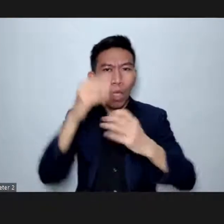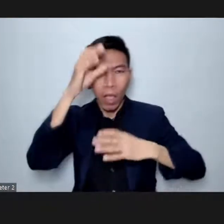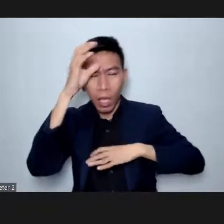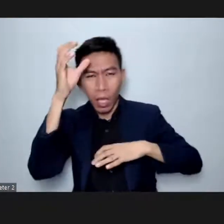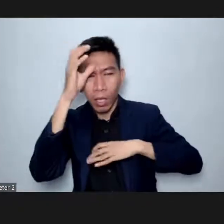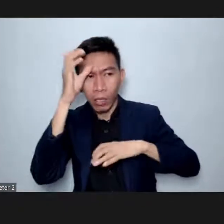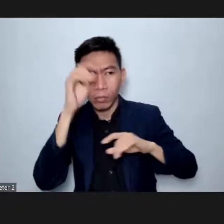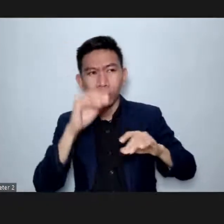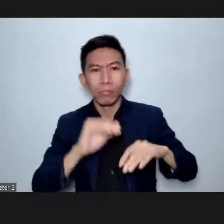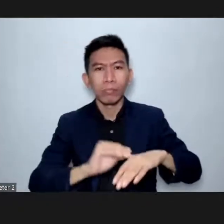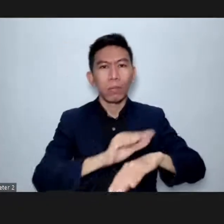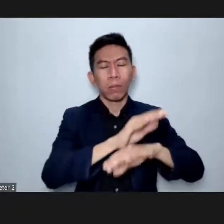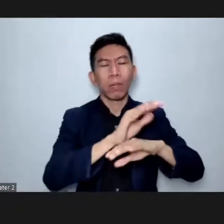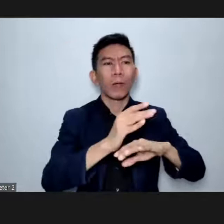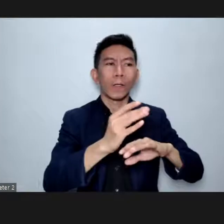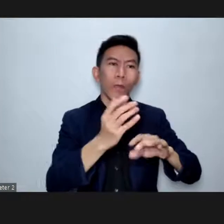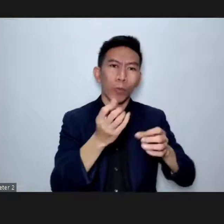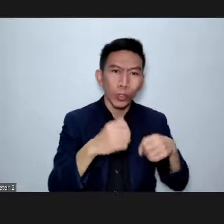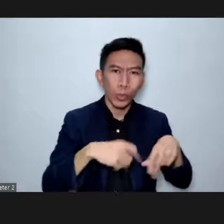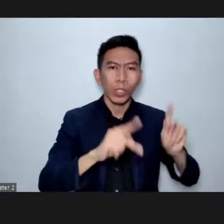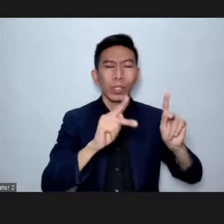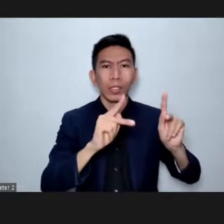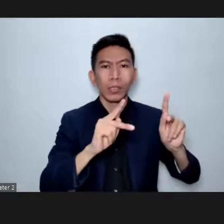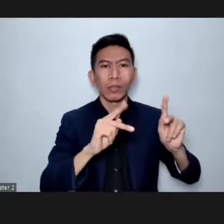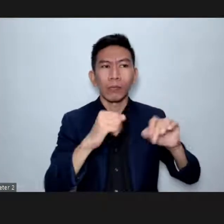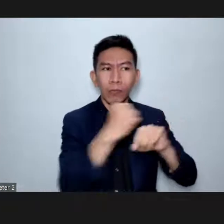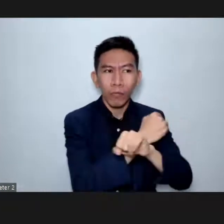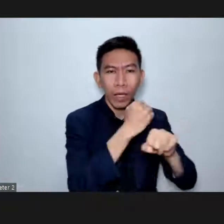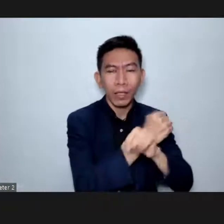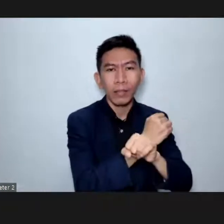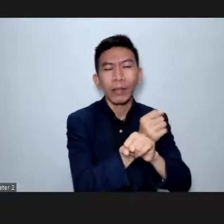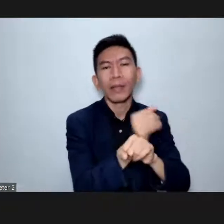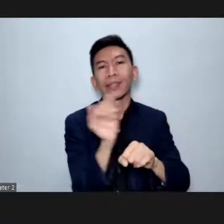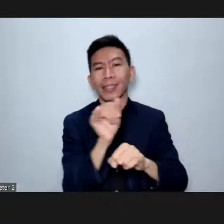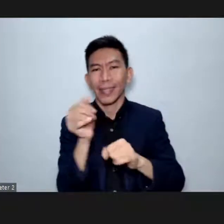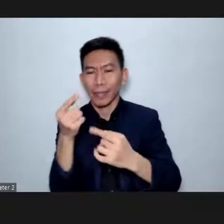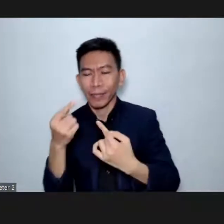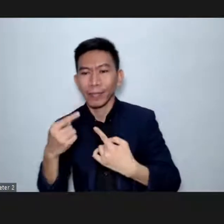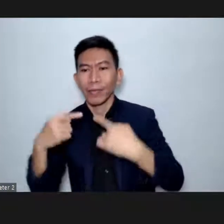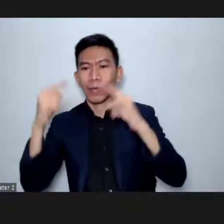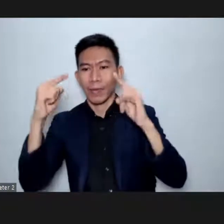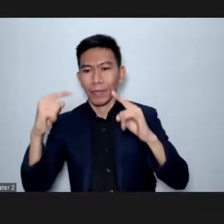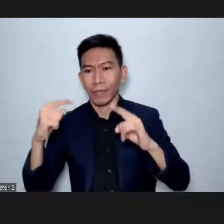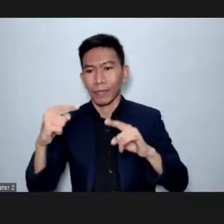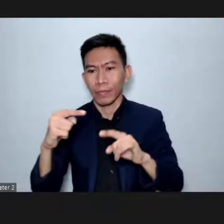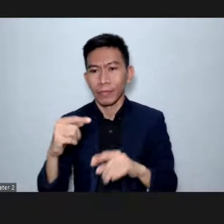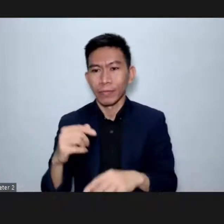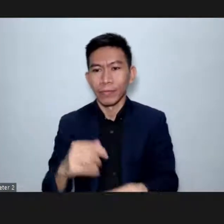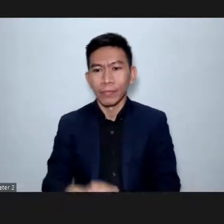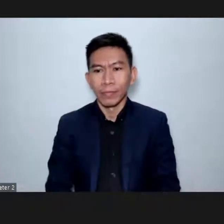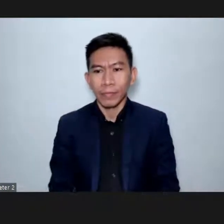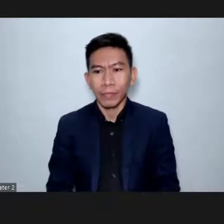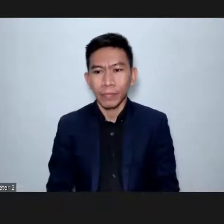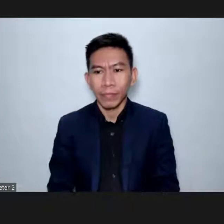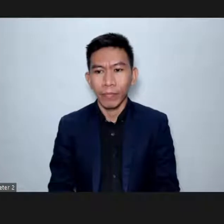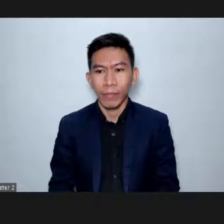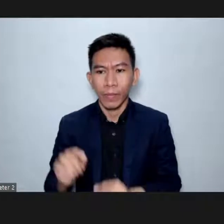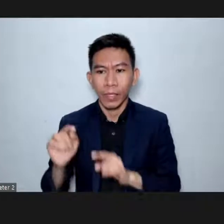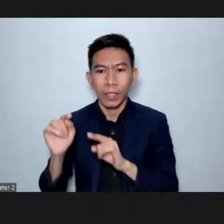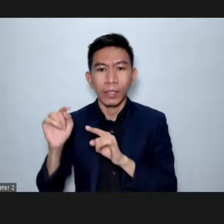fighting chance, but a winning chance. The 5 key pillars of NICA, from the good governance down